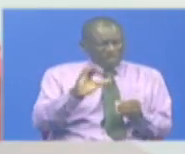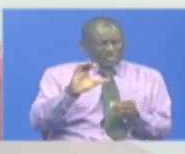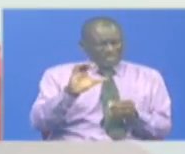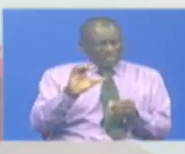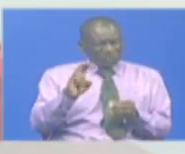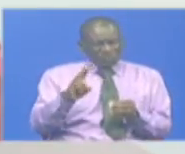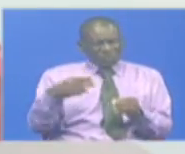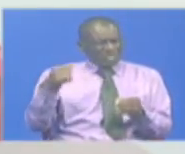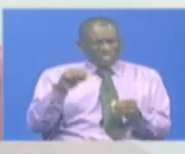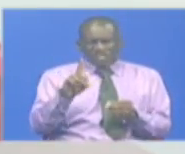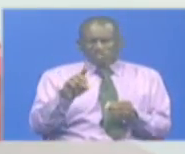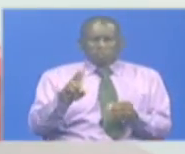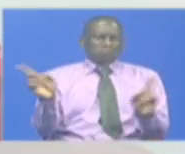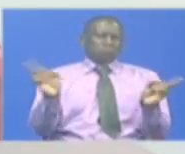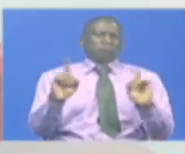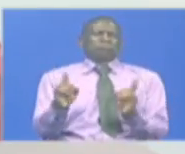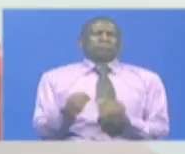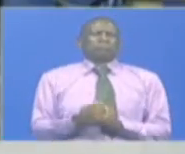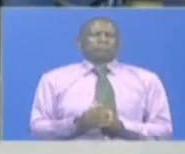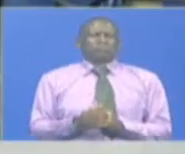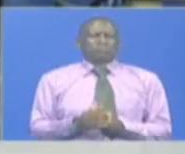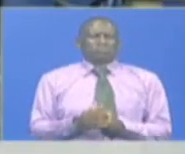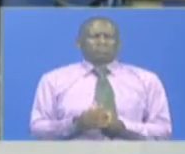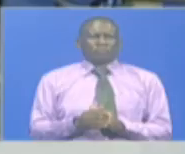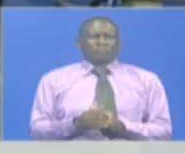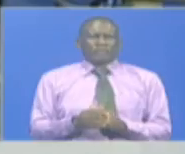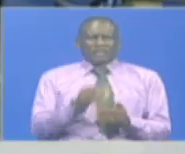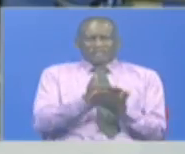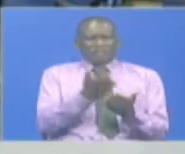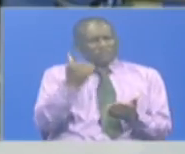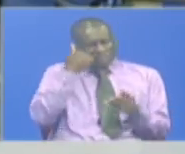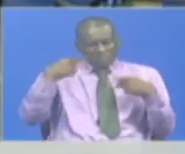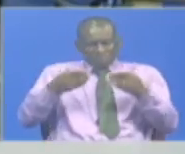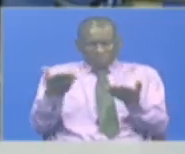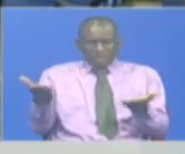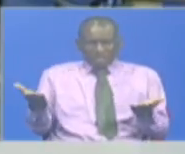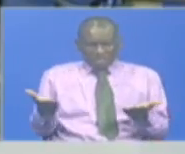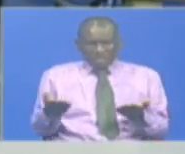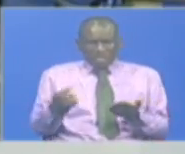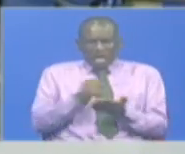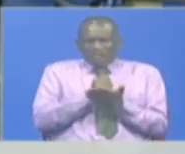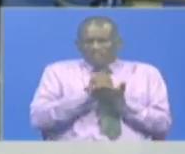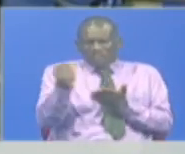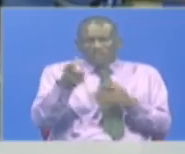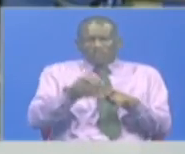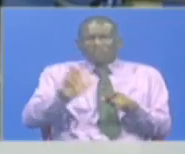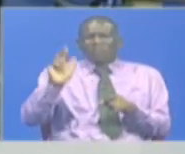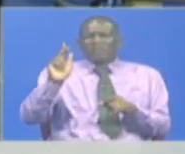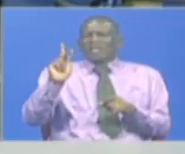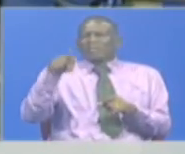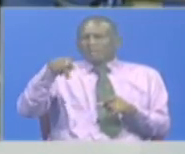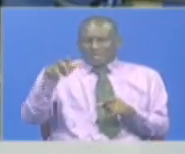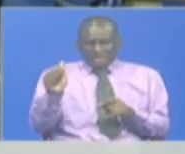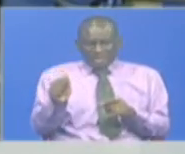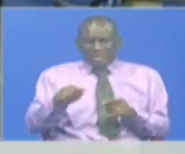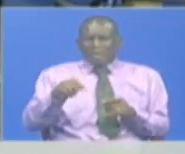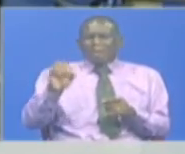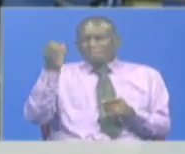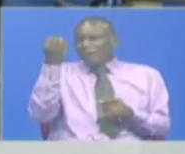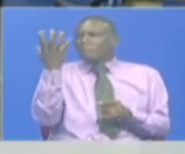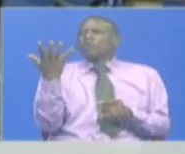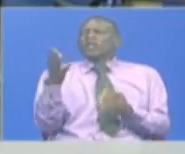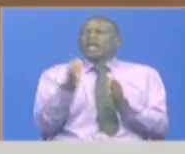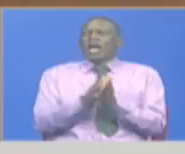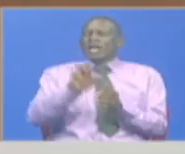HDU or more intensive care. Some of the patients here are referrals from the Kenya Ports Authority, Bamburi and